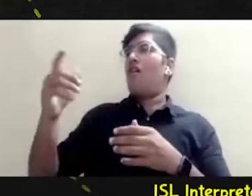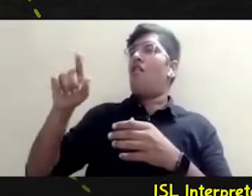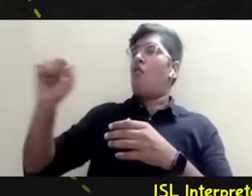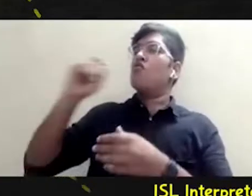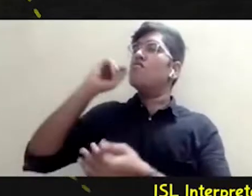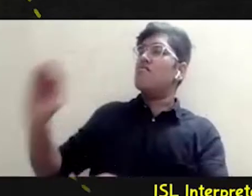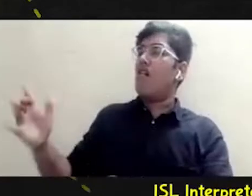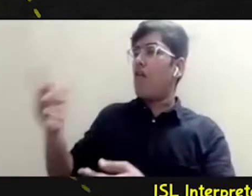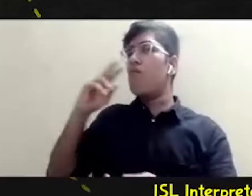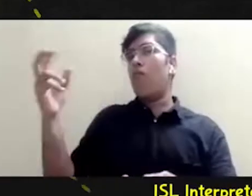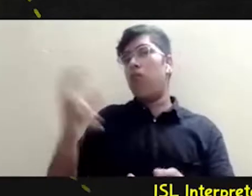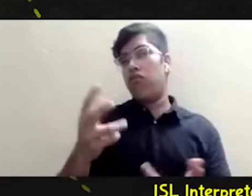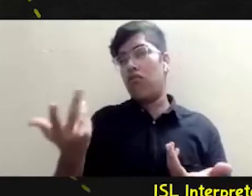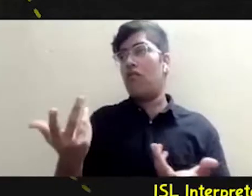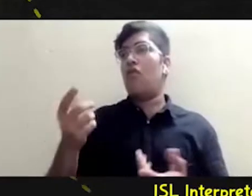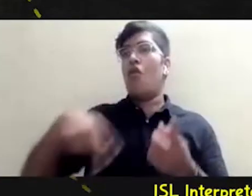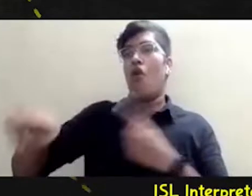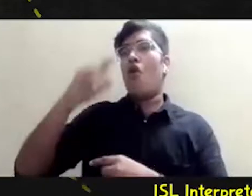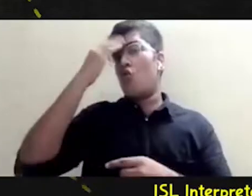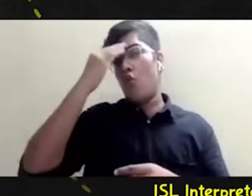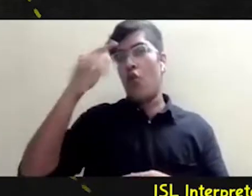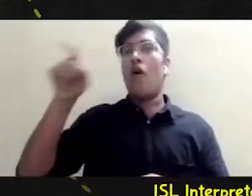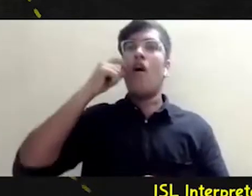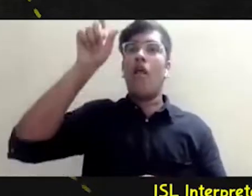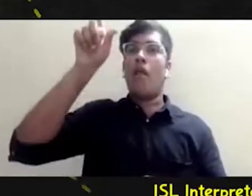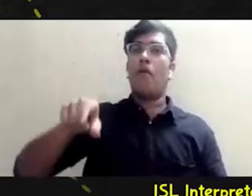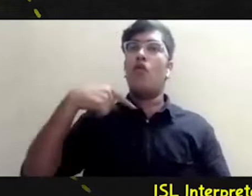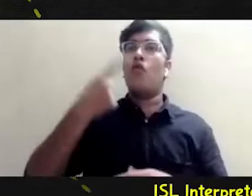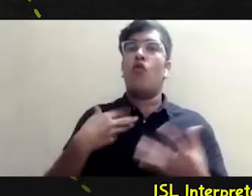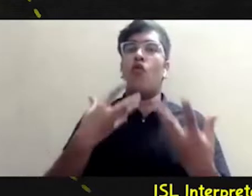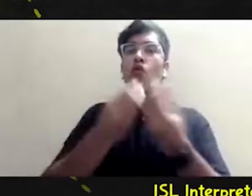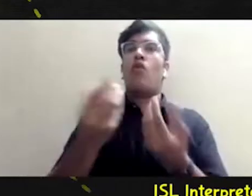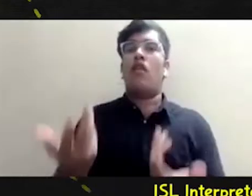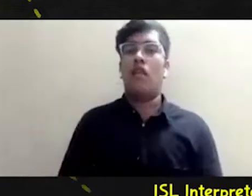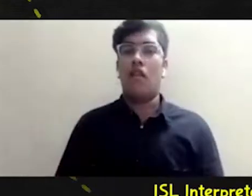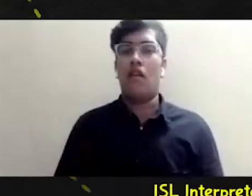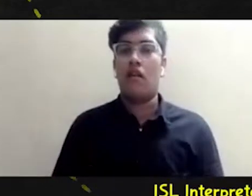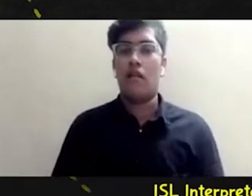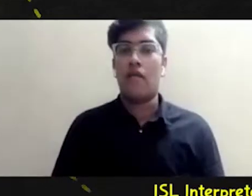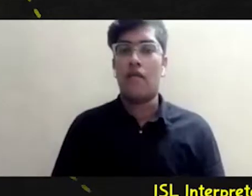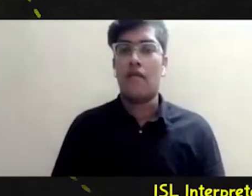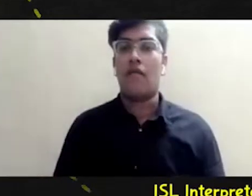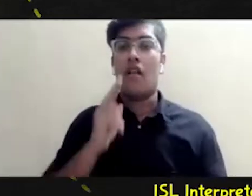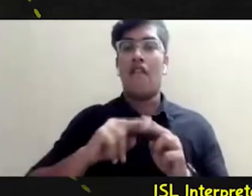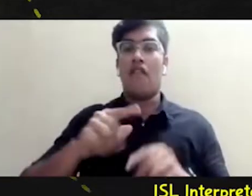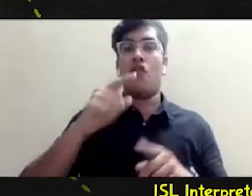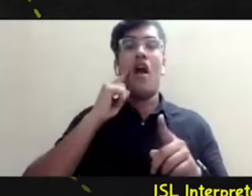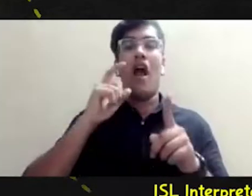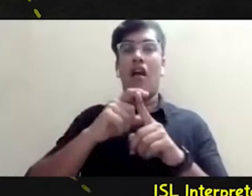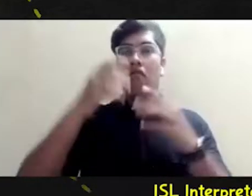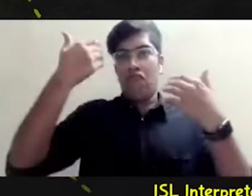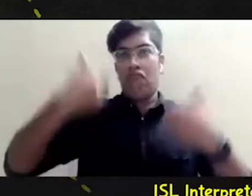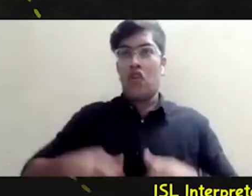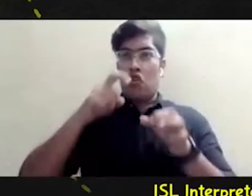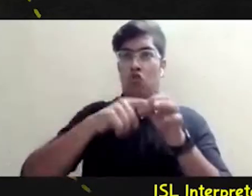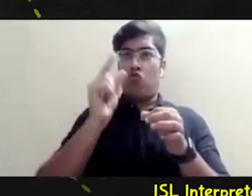neighbor's son, all of them know about that guy who you went out with. Now, if you're also identifying yourself as queer,